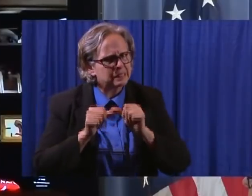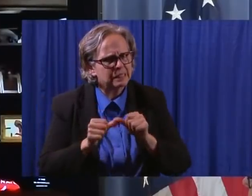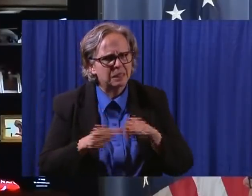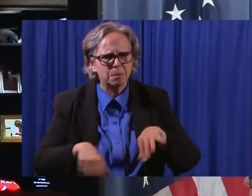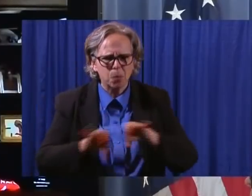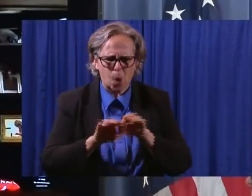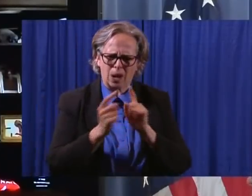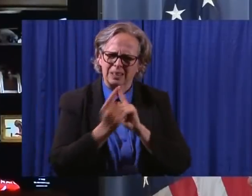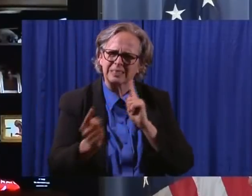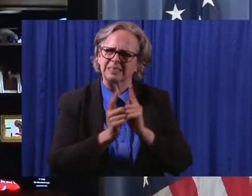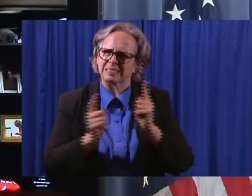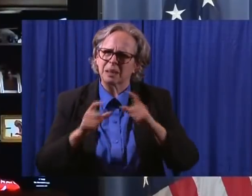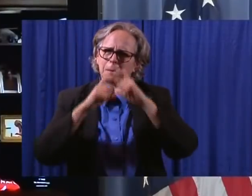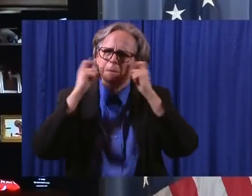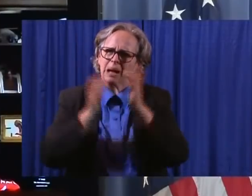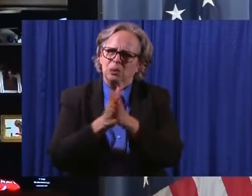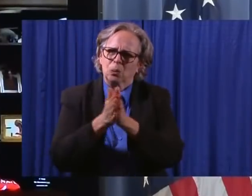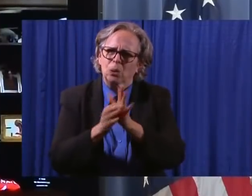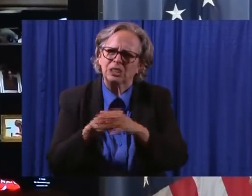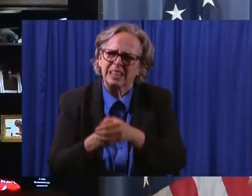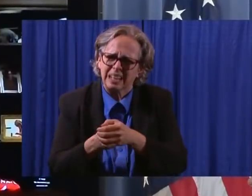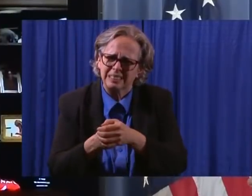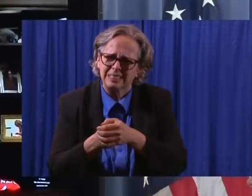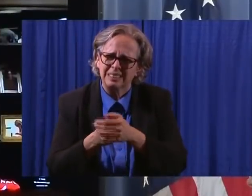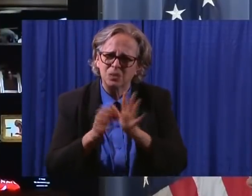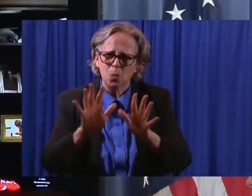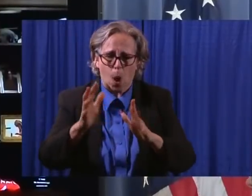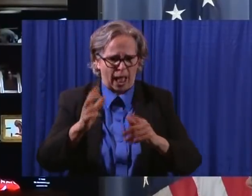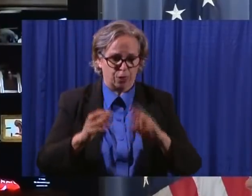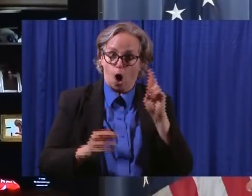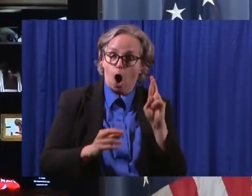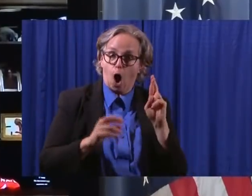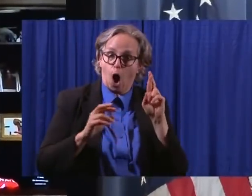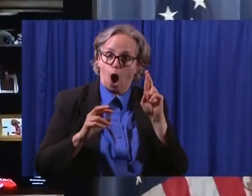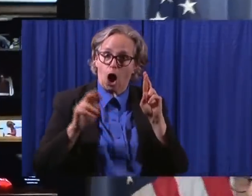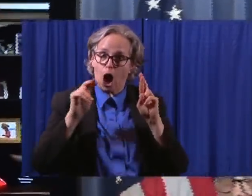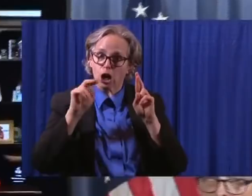our R factor back below 1 and really contain the spread of this virus.